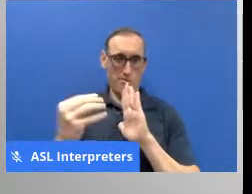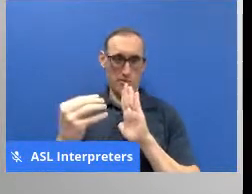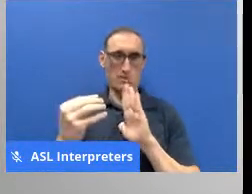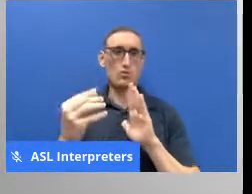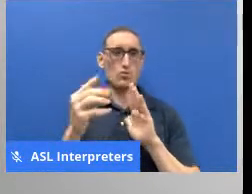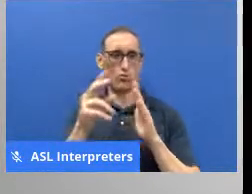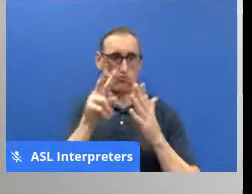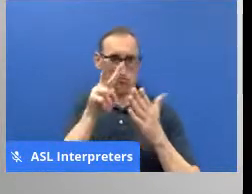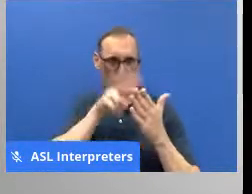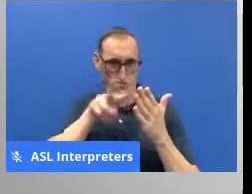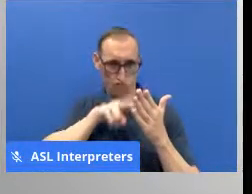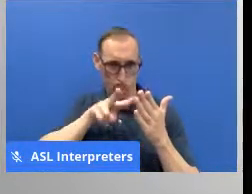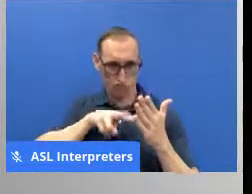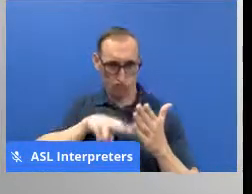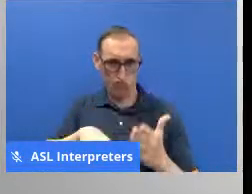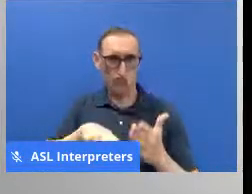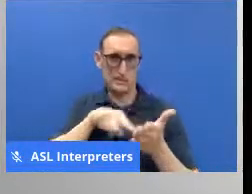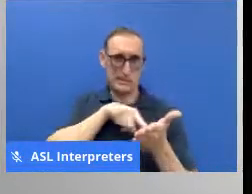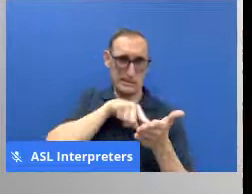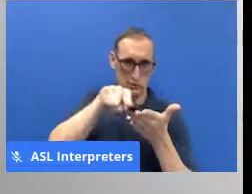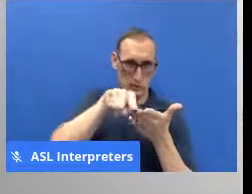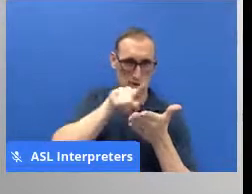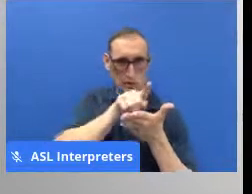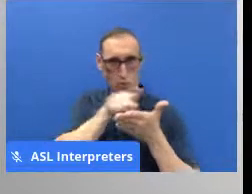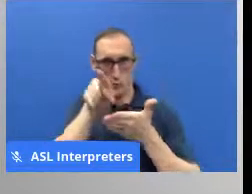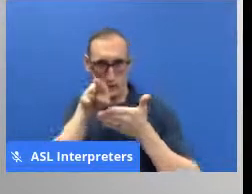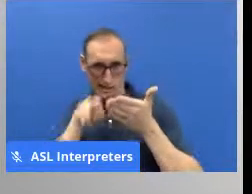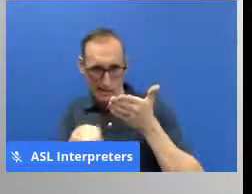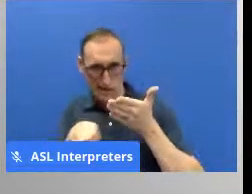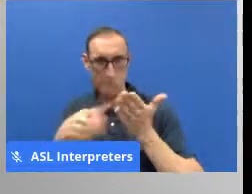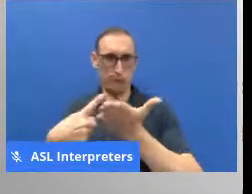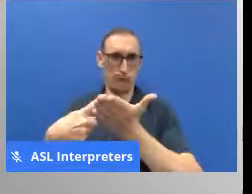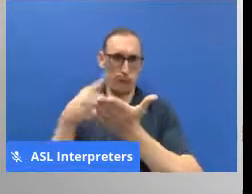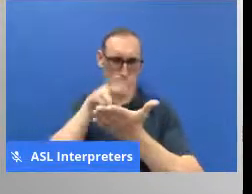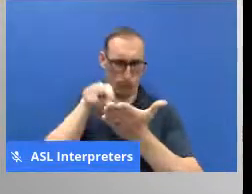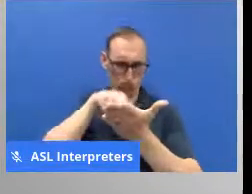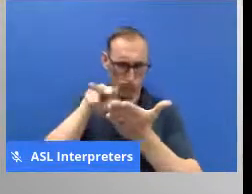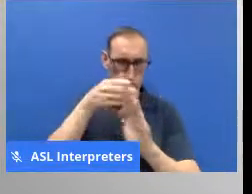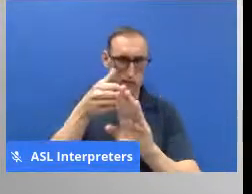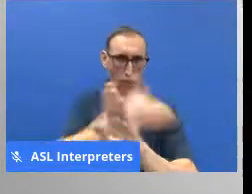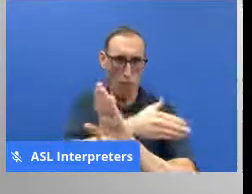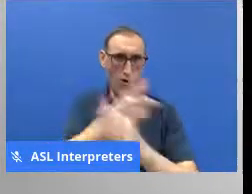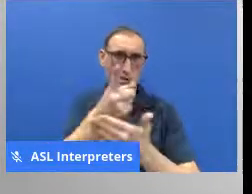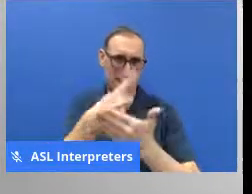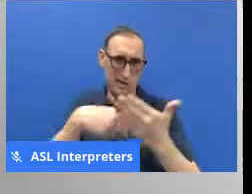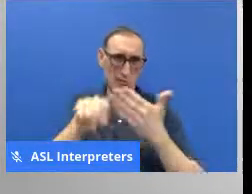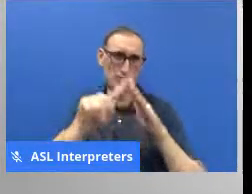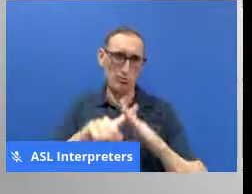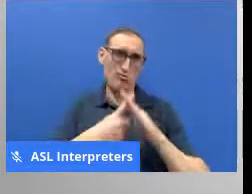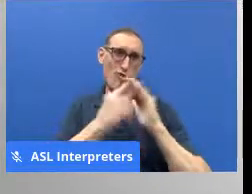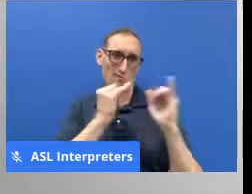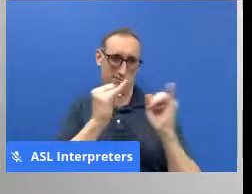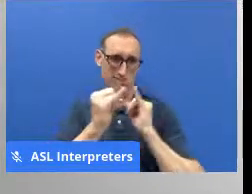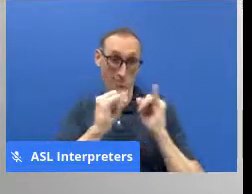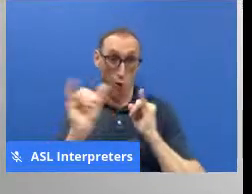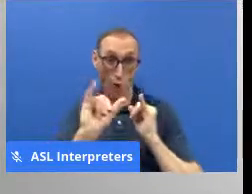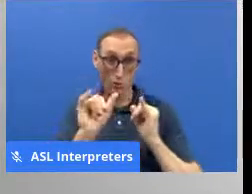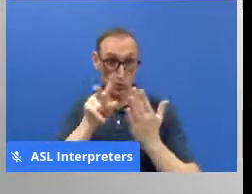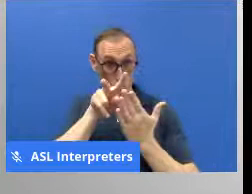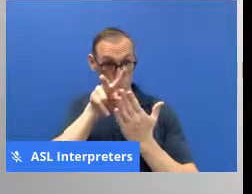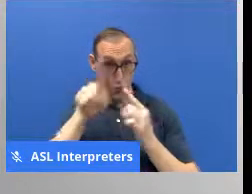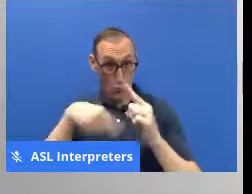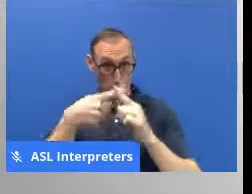of this week over the weekend, but you'll also have an opportunity to ask us any questions for clarity that you might have about